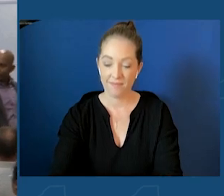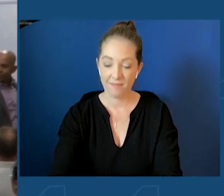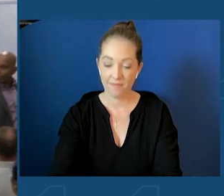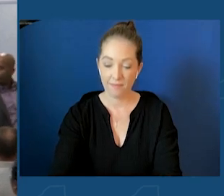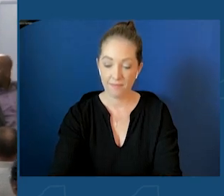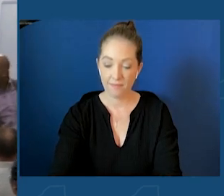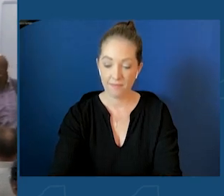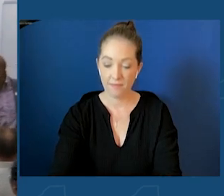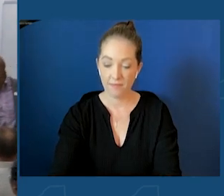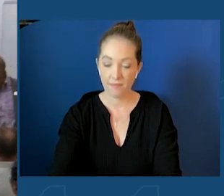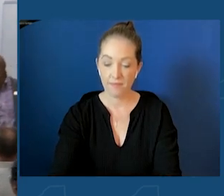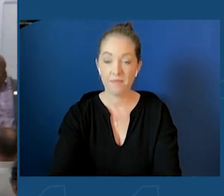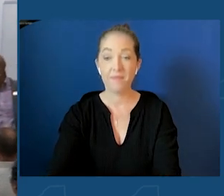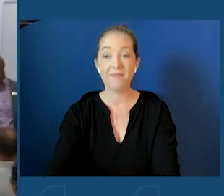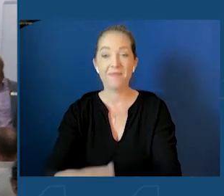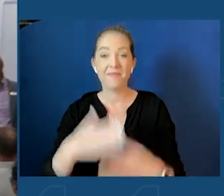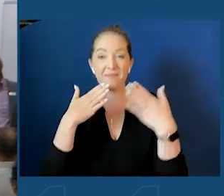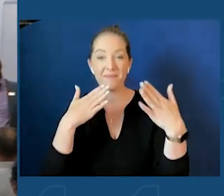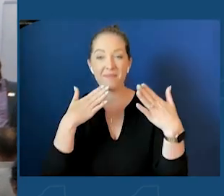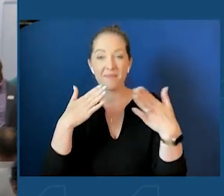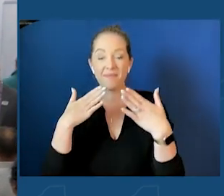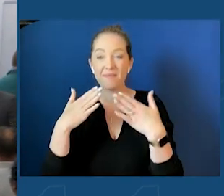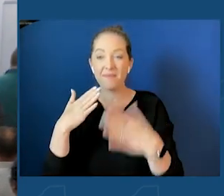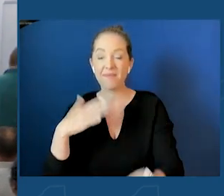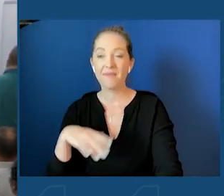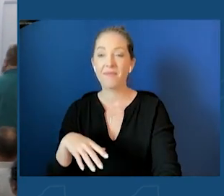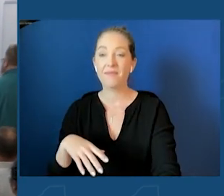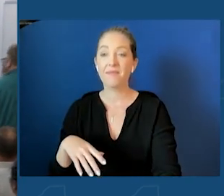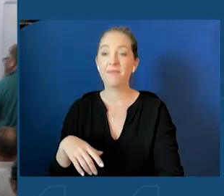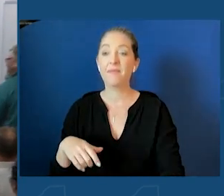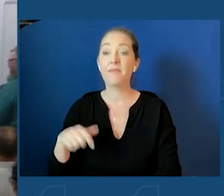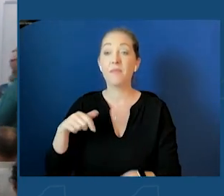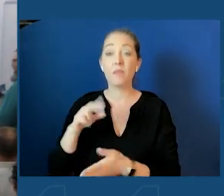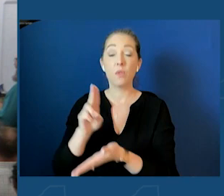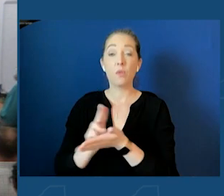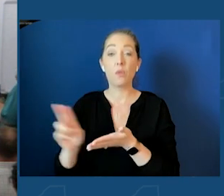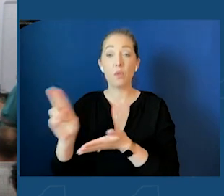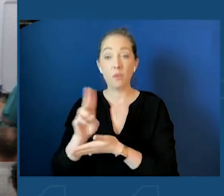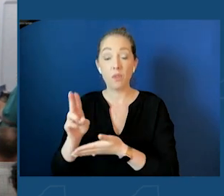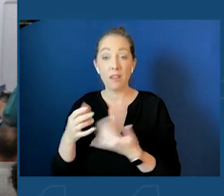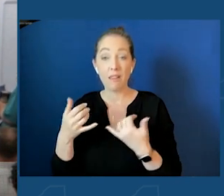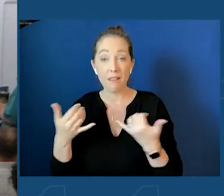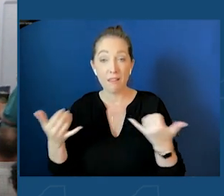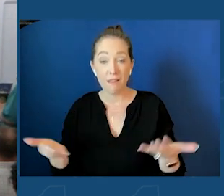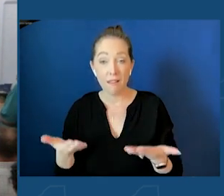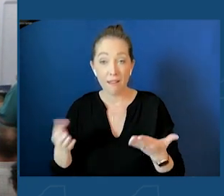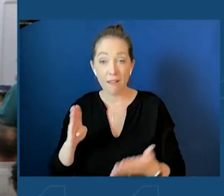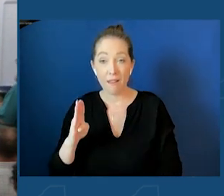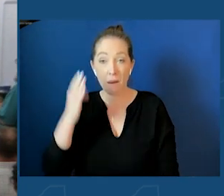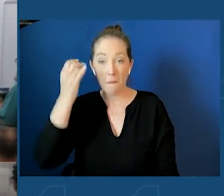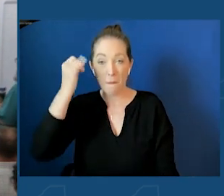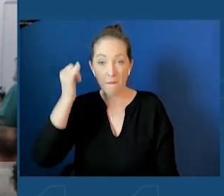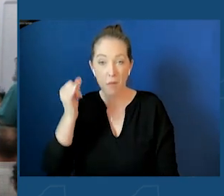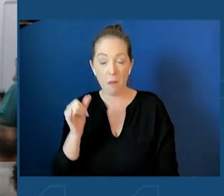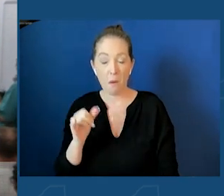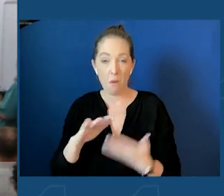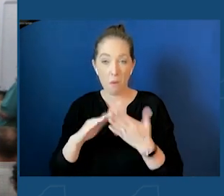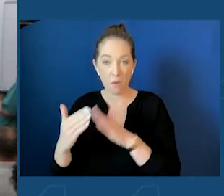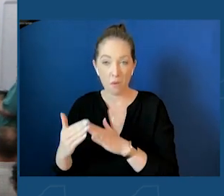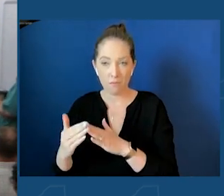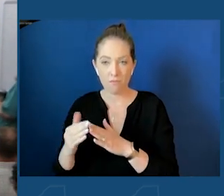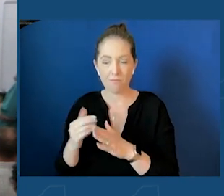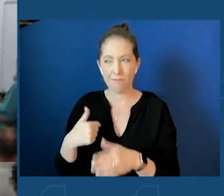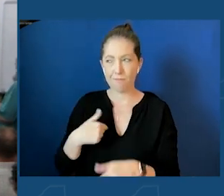Good afternoon, thank you. On behalf of the entire University at Buffalo community, it is my honor to welcome